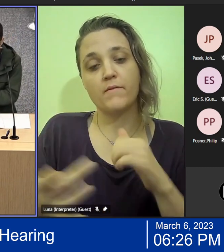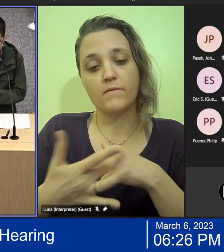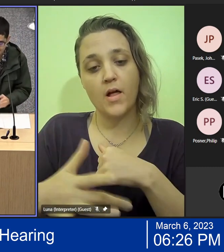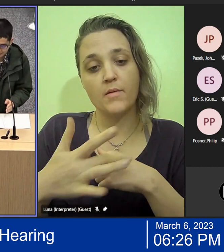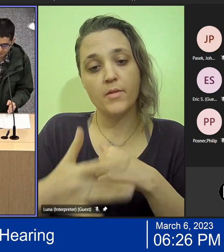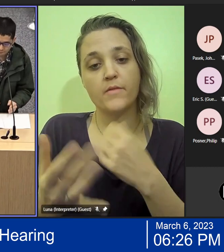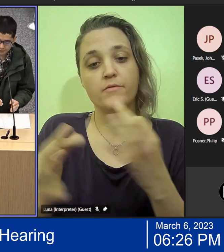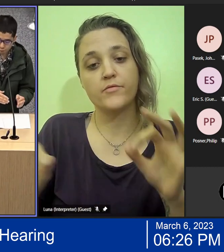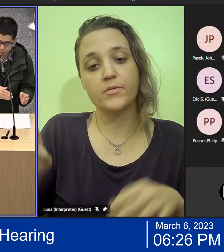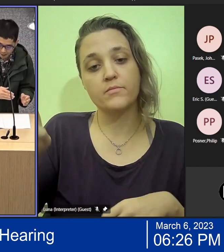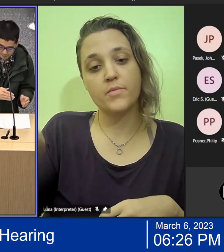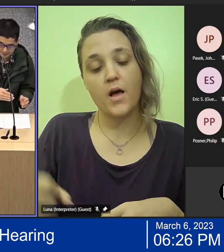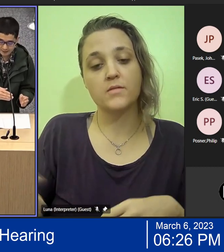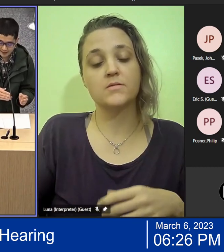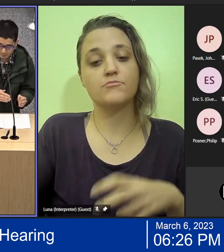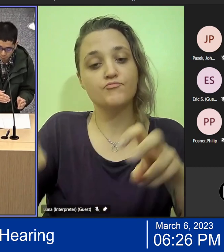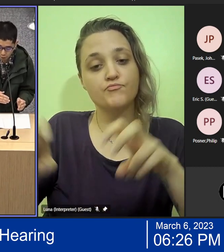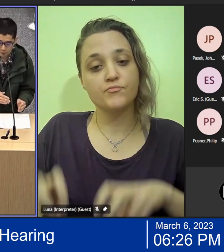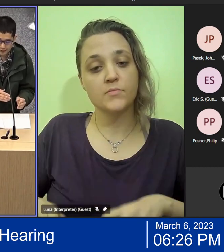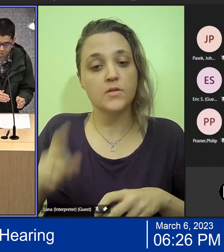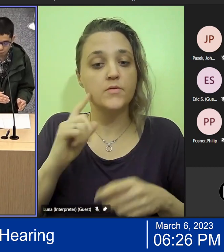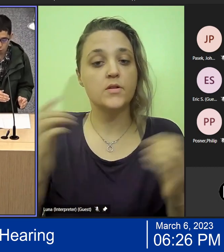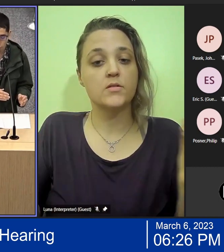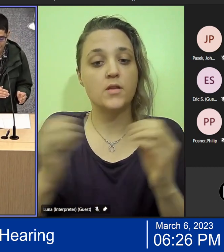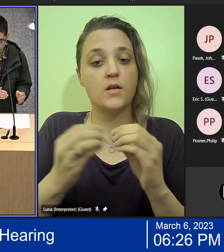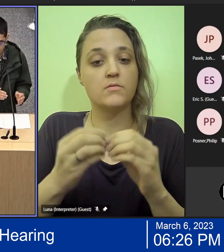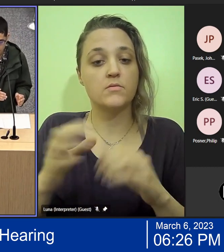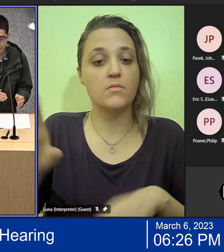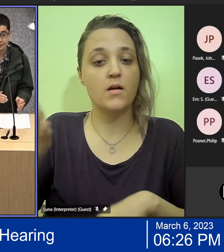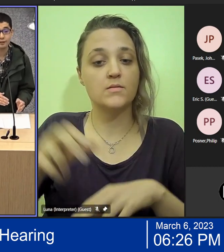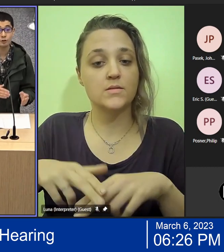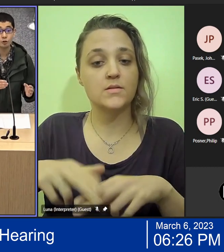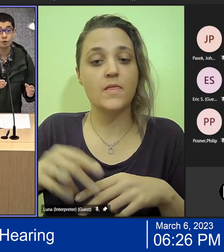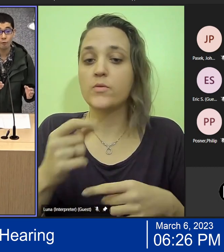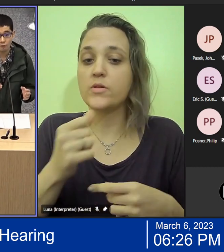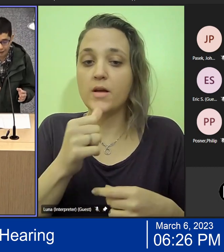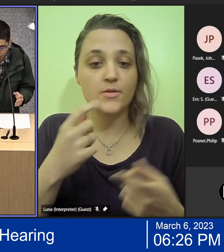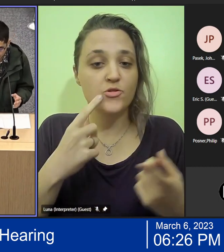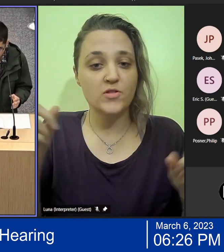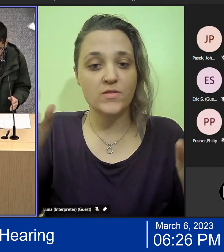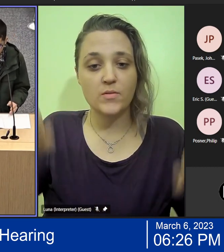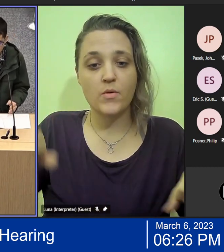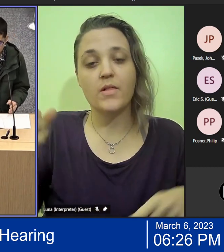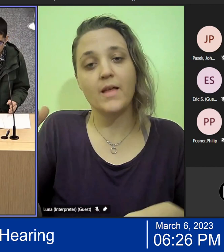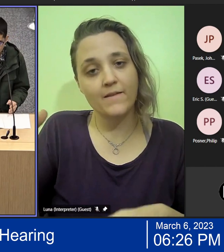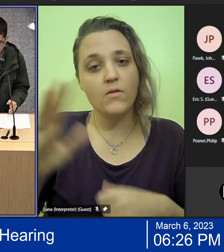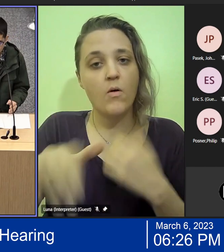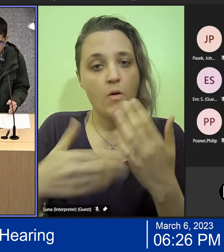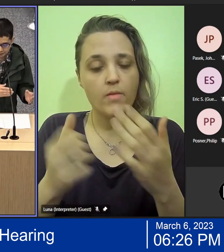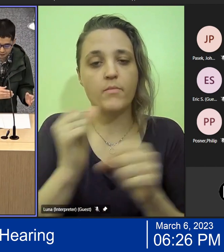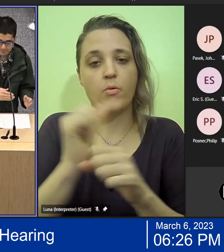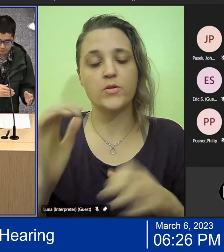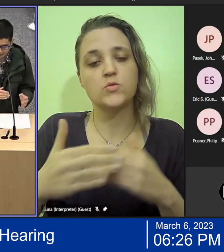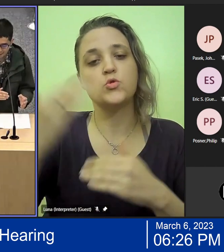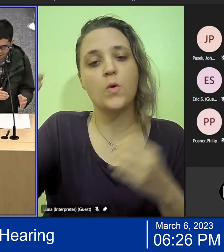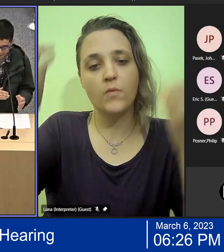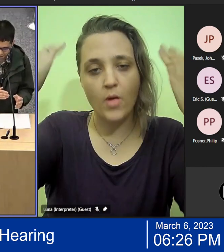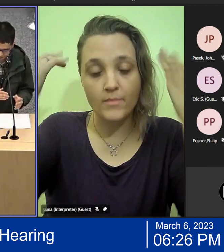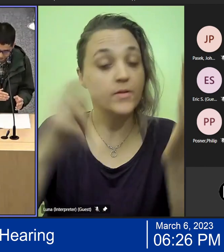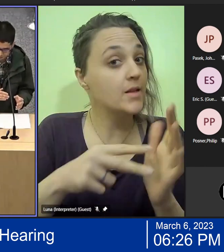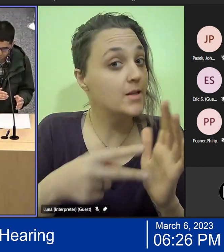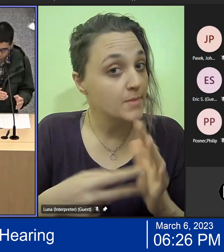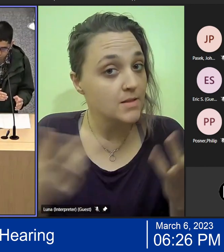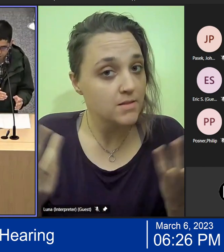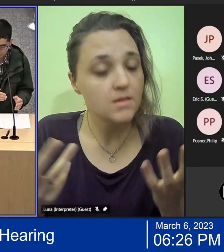flexibly allocating free bus operators to additional buses. That wouldn't have been achievable if all Metro employees were too